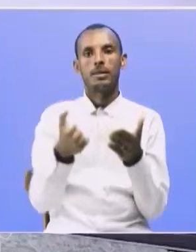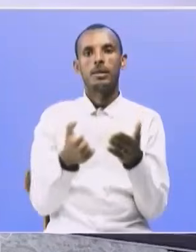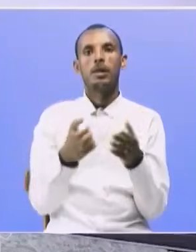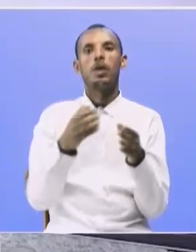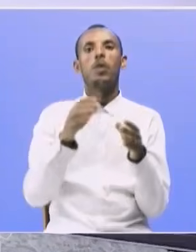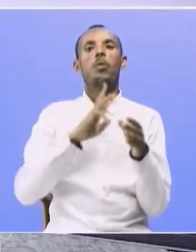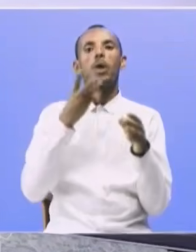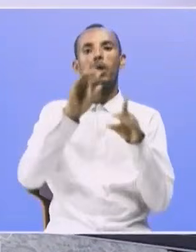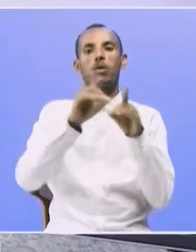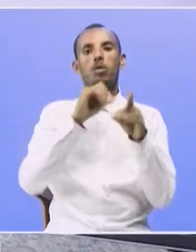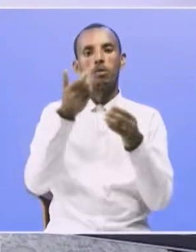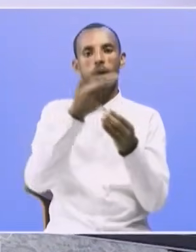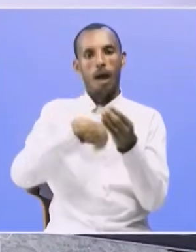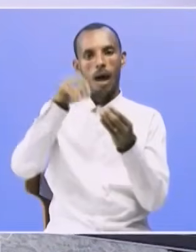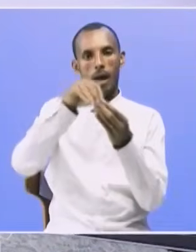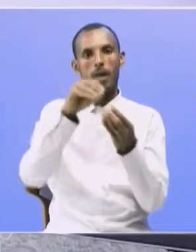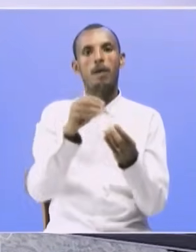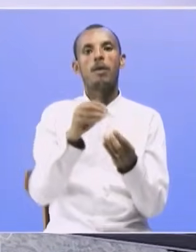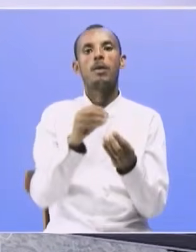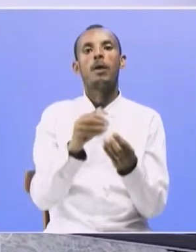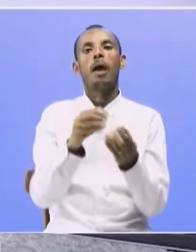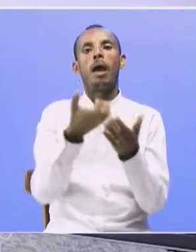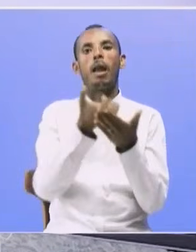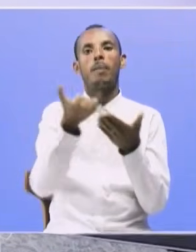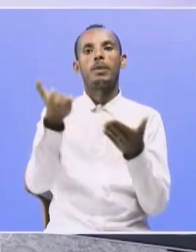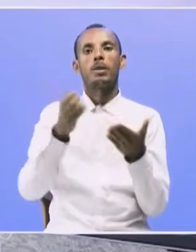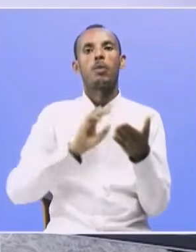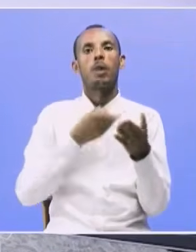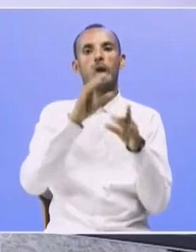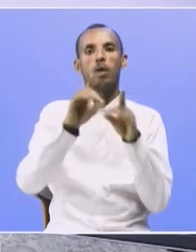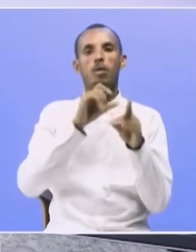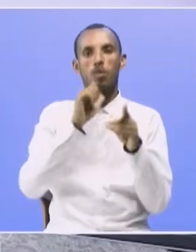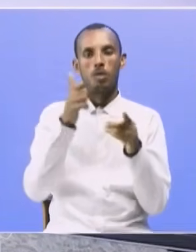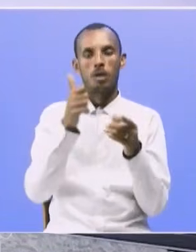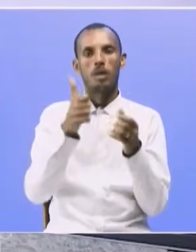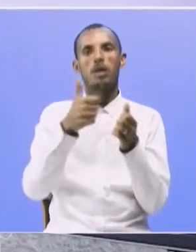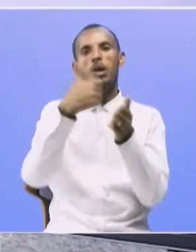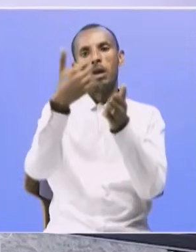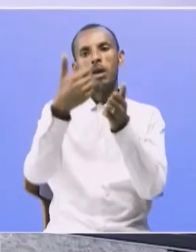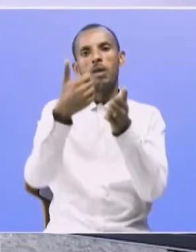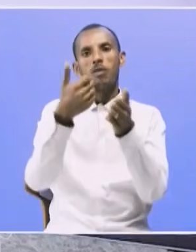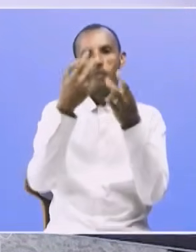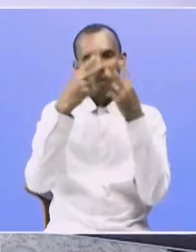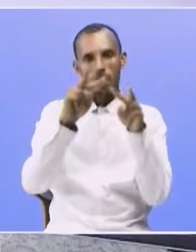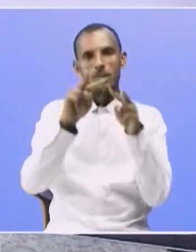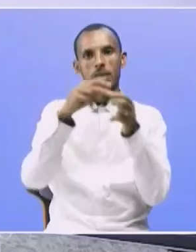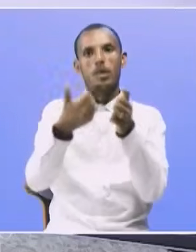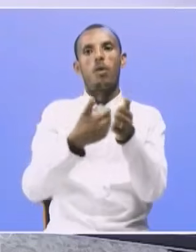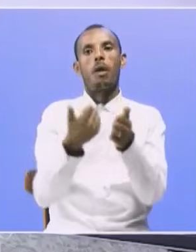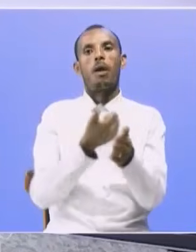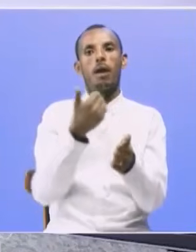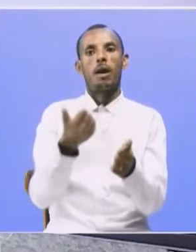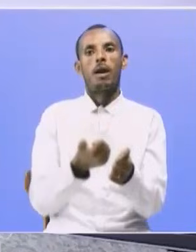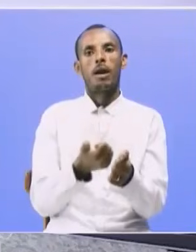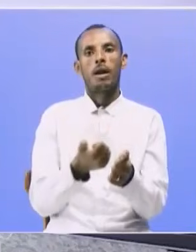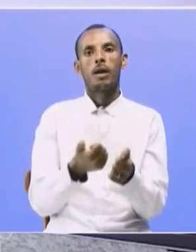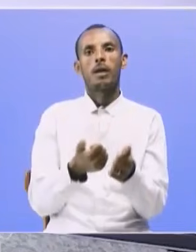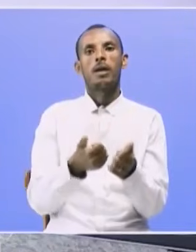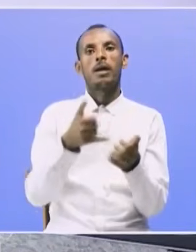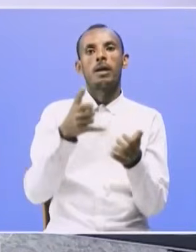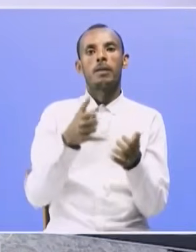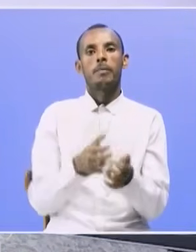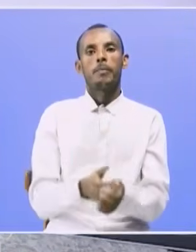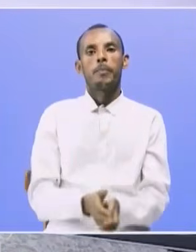more elements, and we do not also consider the order. We can write in any order. The member can be written in any